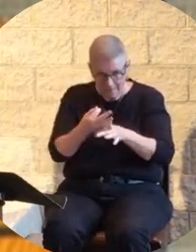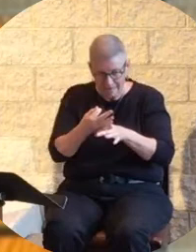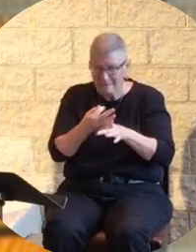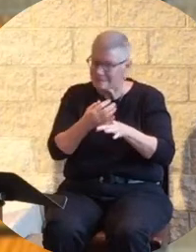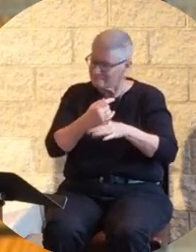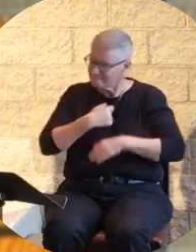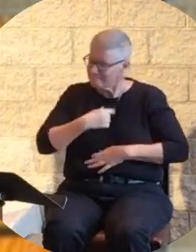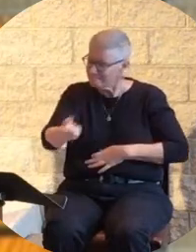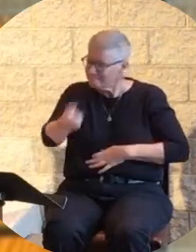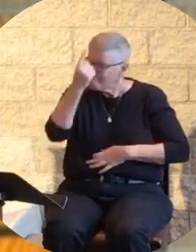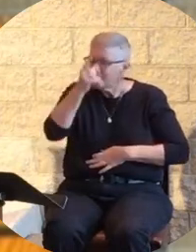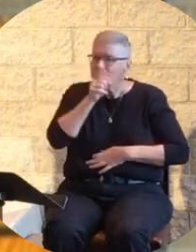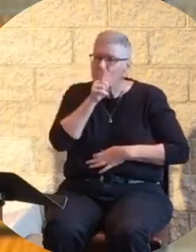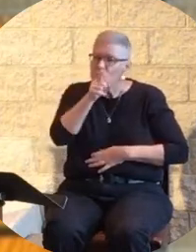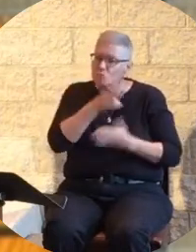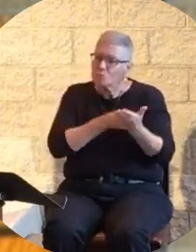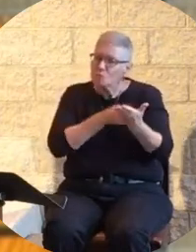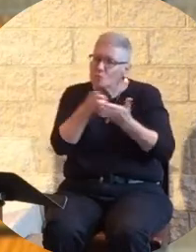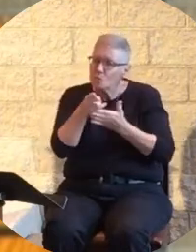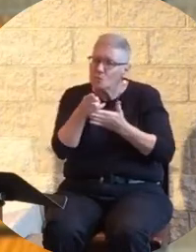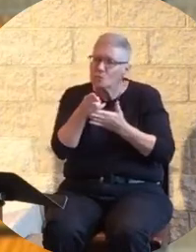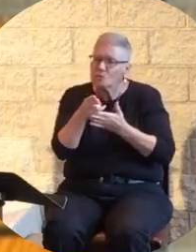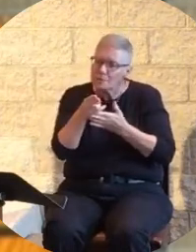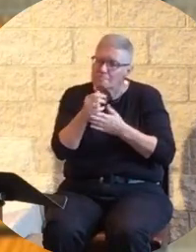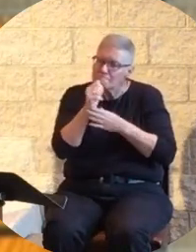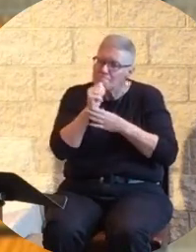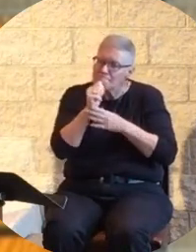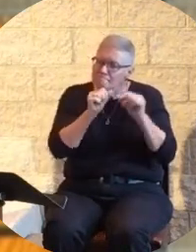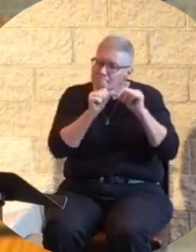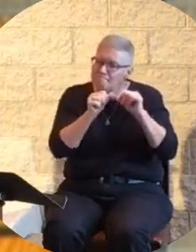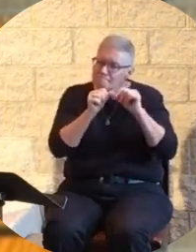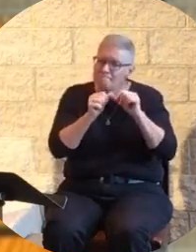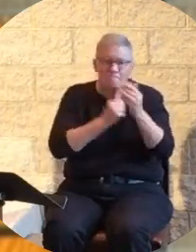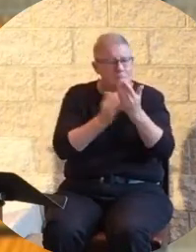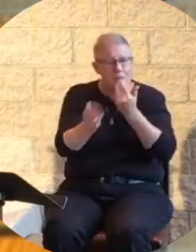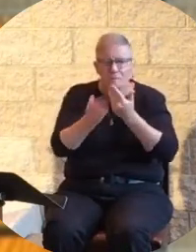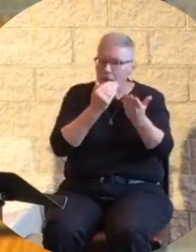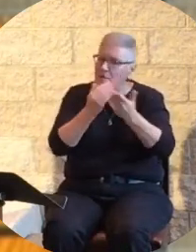endures through even the most difficult circumstances.